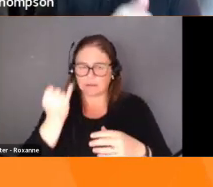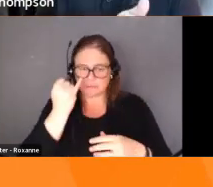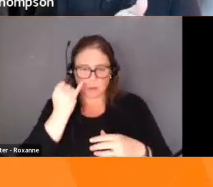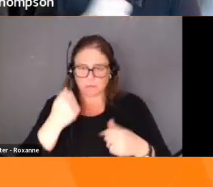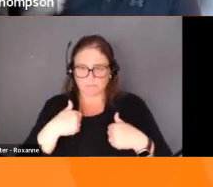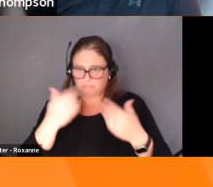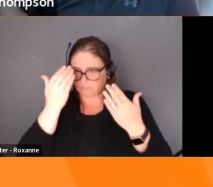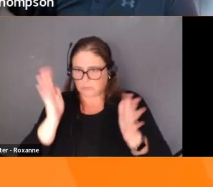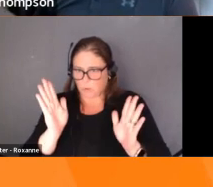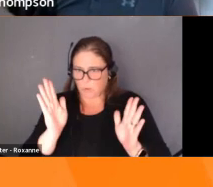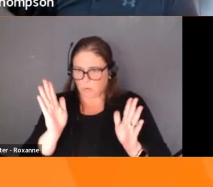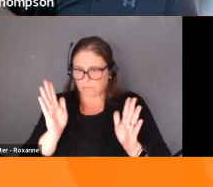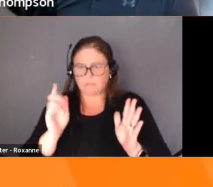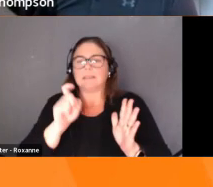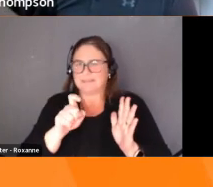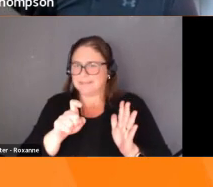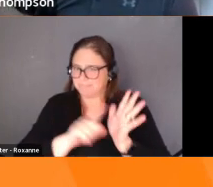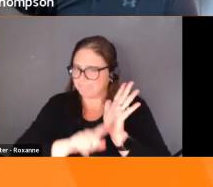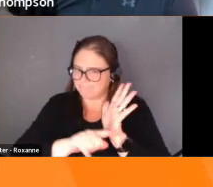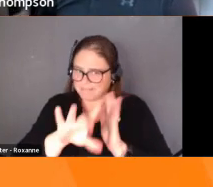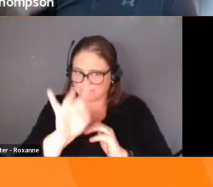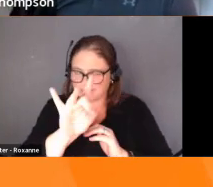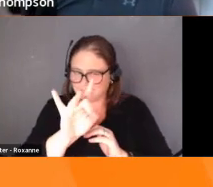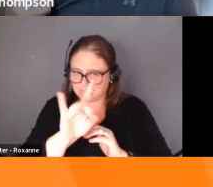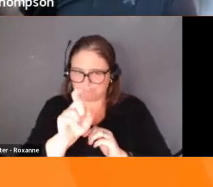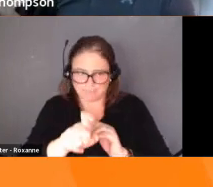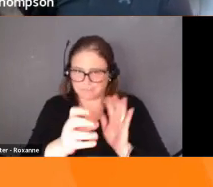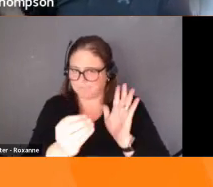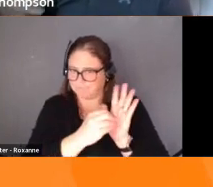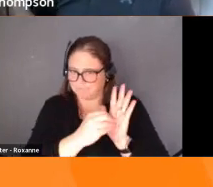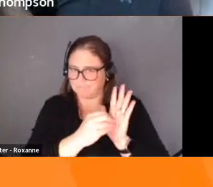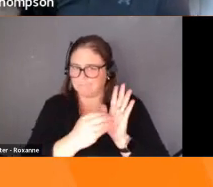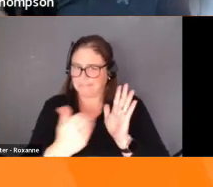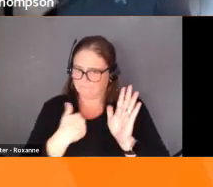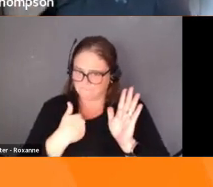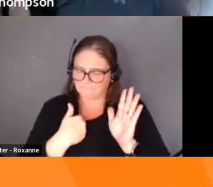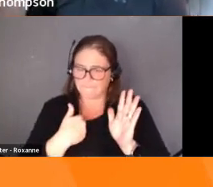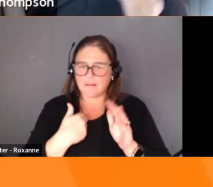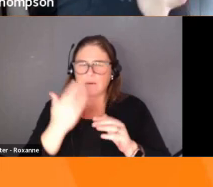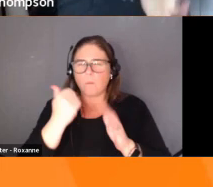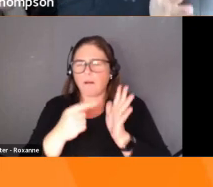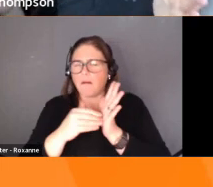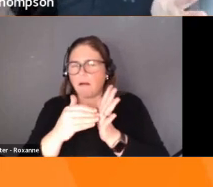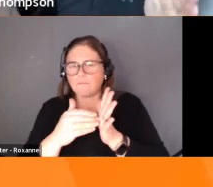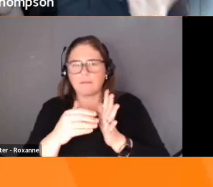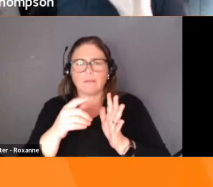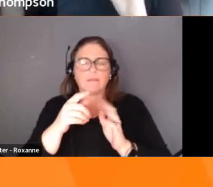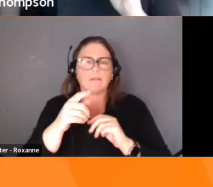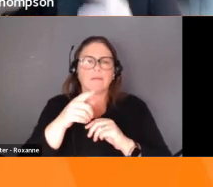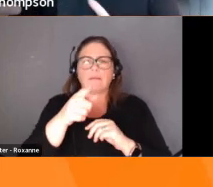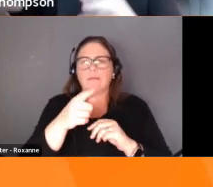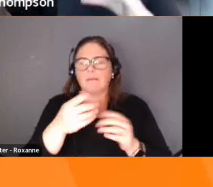this cost, we need to get that cost. Because a lot of times when we're seeing quotes from co-packers and such, it's a case of